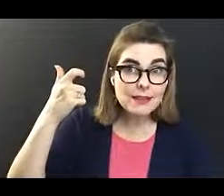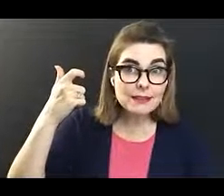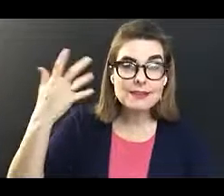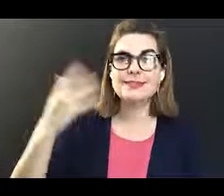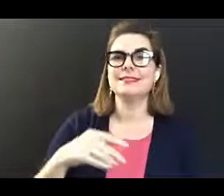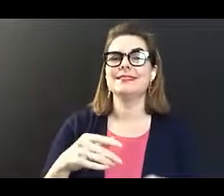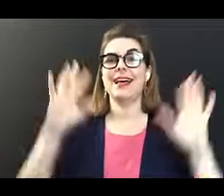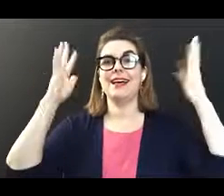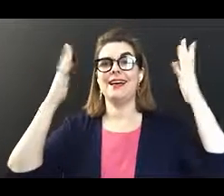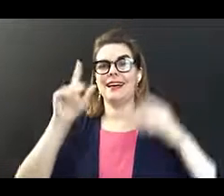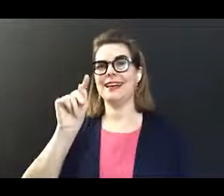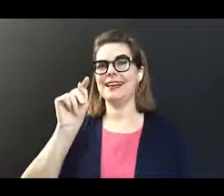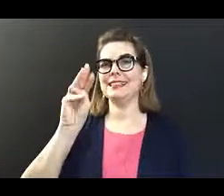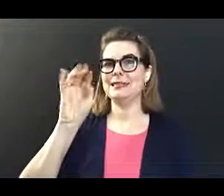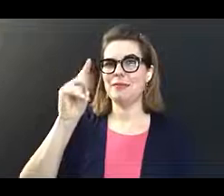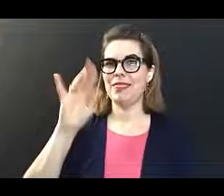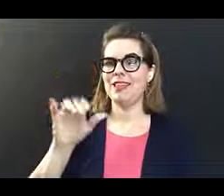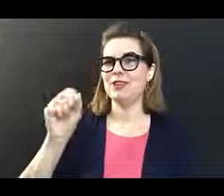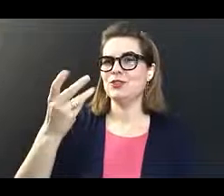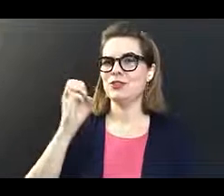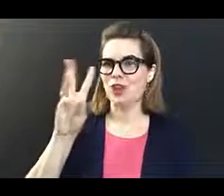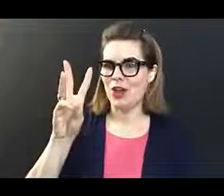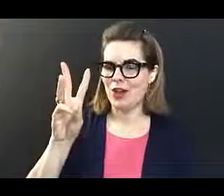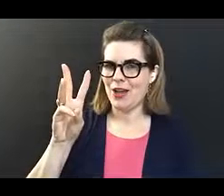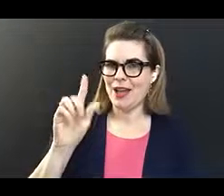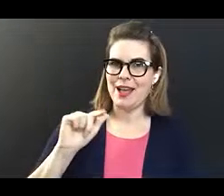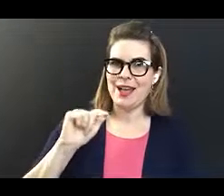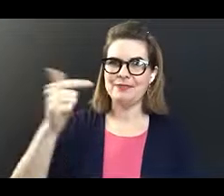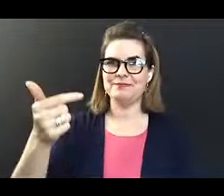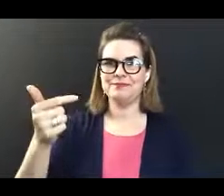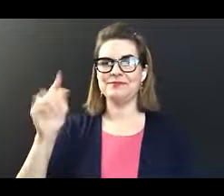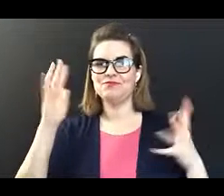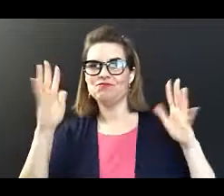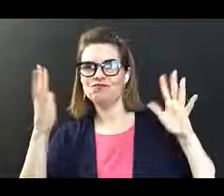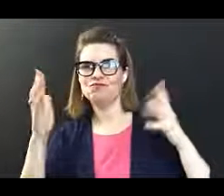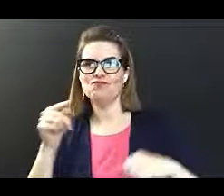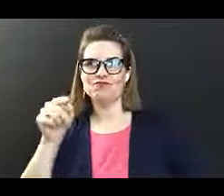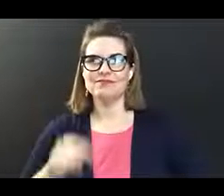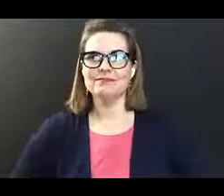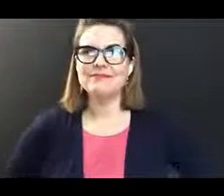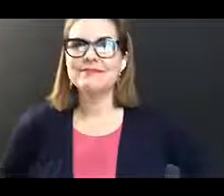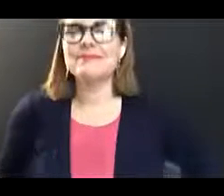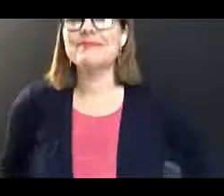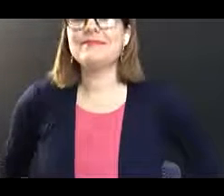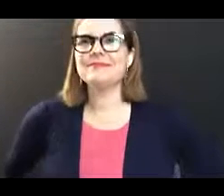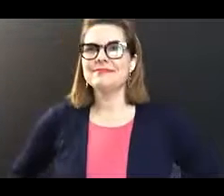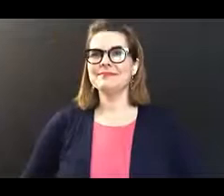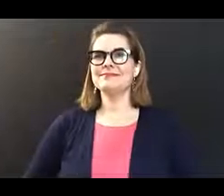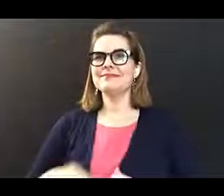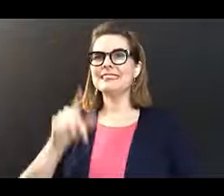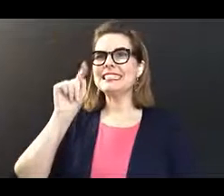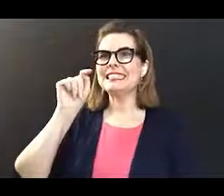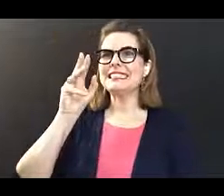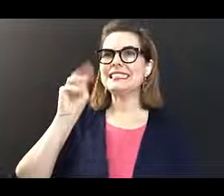Tim Woohoo! Shaw with the win. All right, Tim. Let's see. Tim Shaw